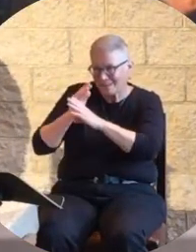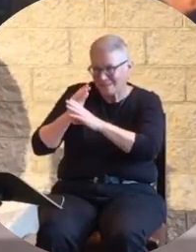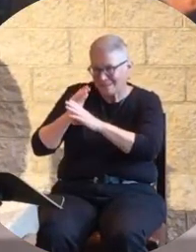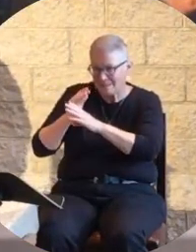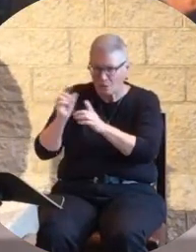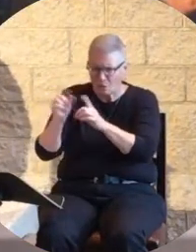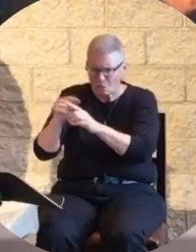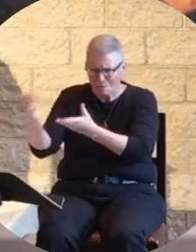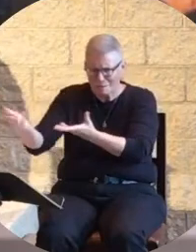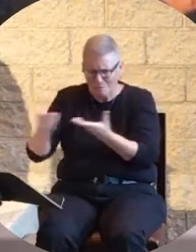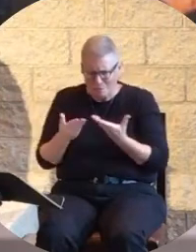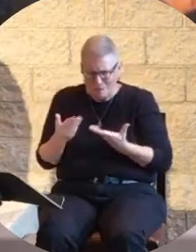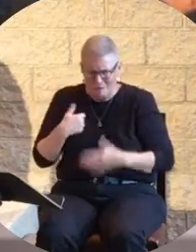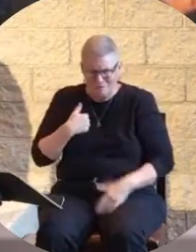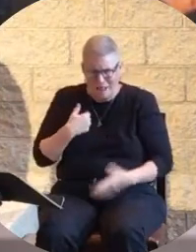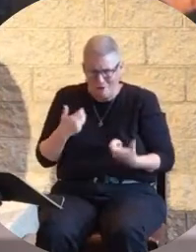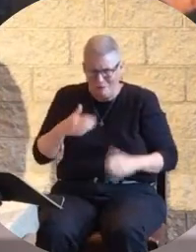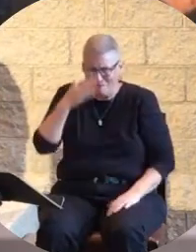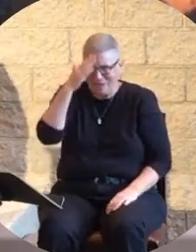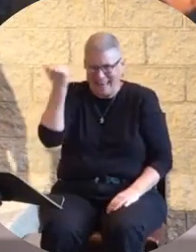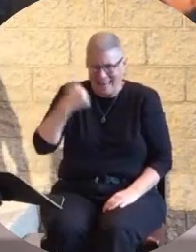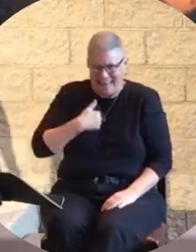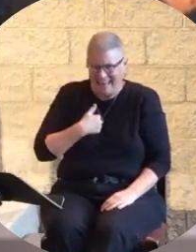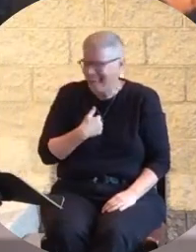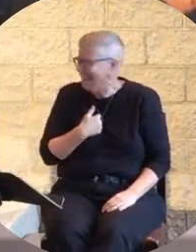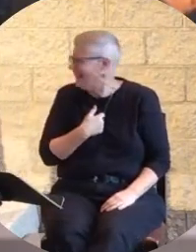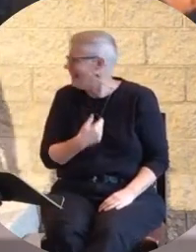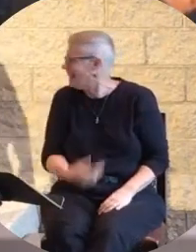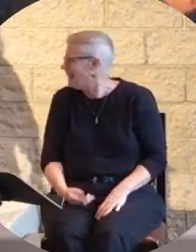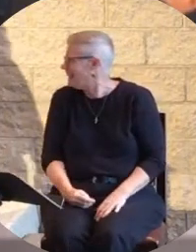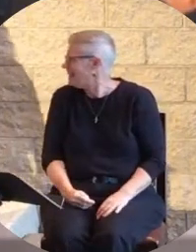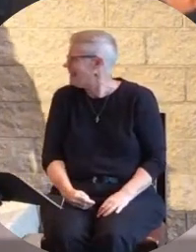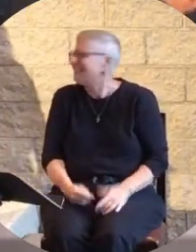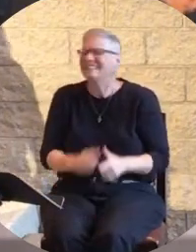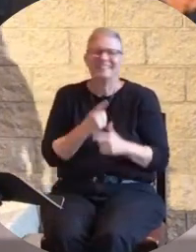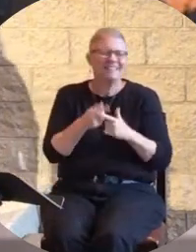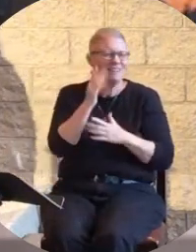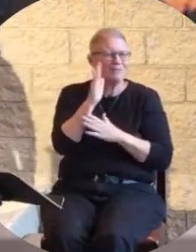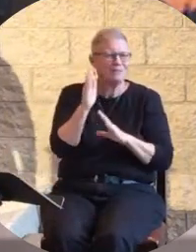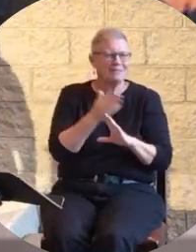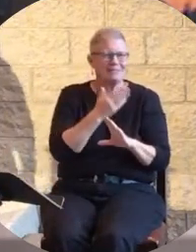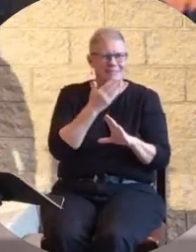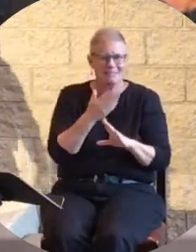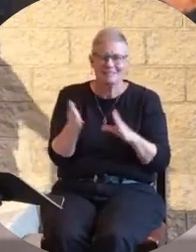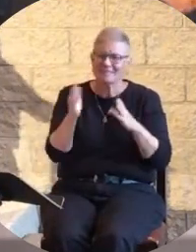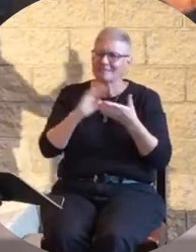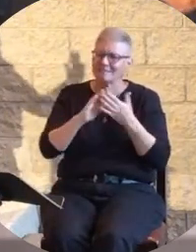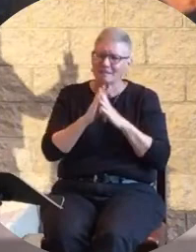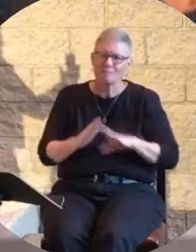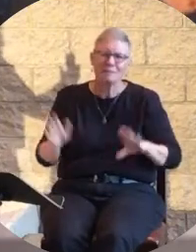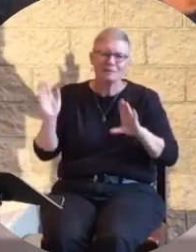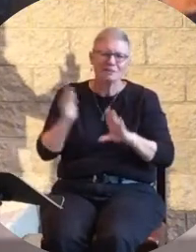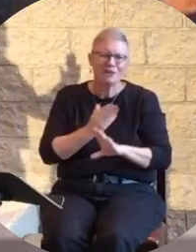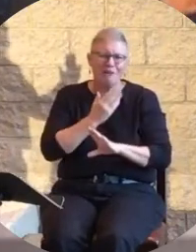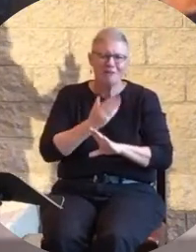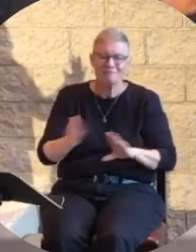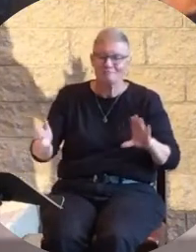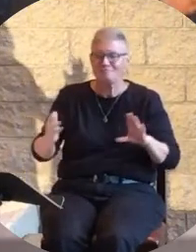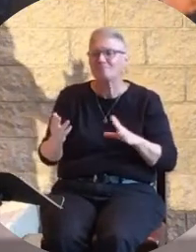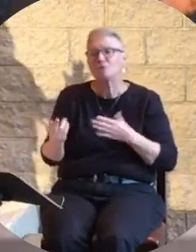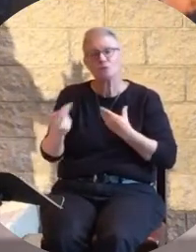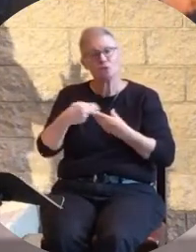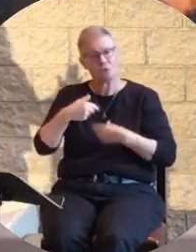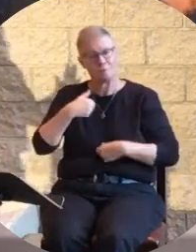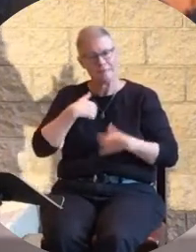so that I don't forget. So that I don't forget them. And then we'll sing our peace song. And so join me now as we